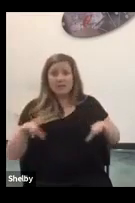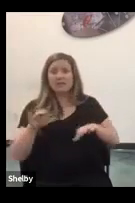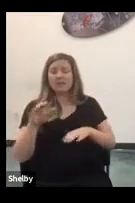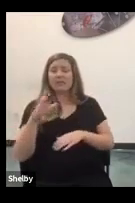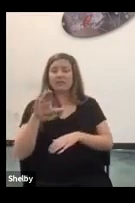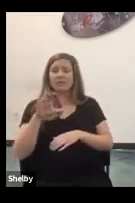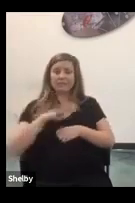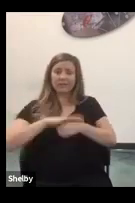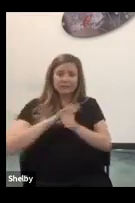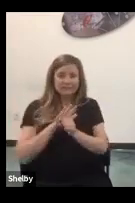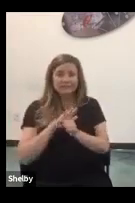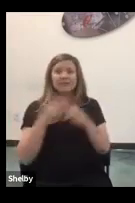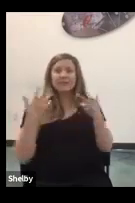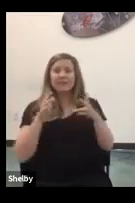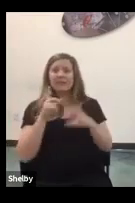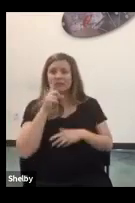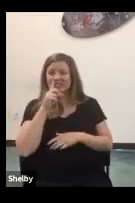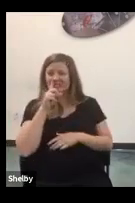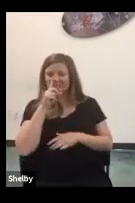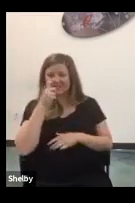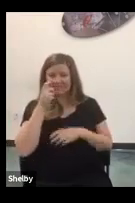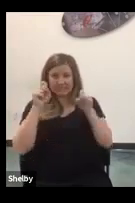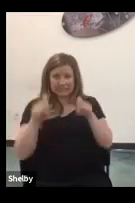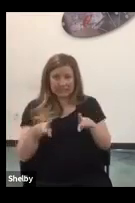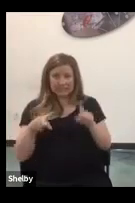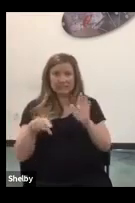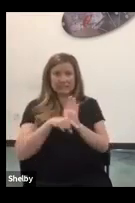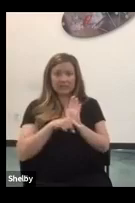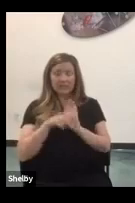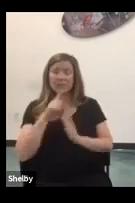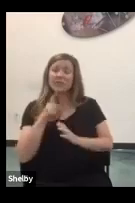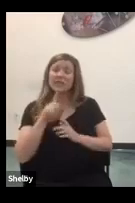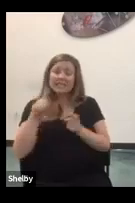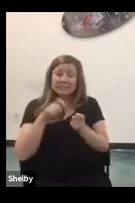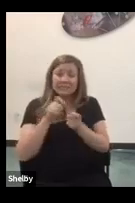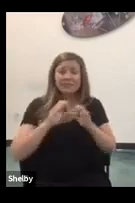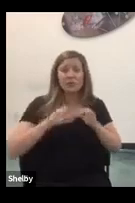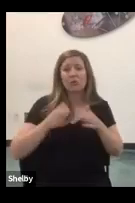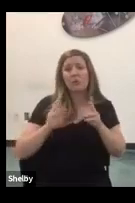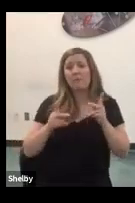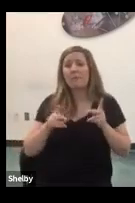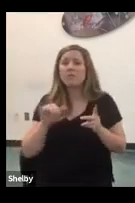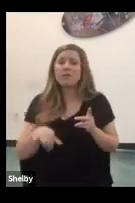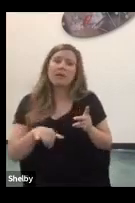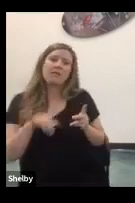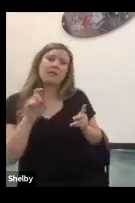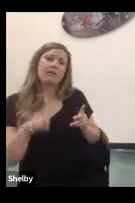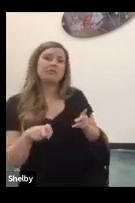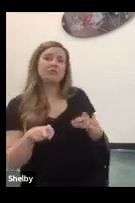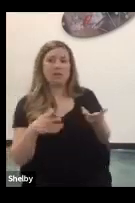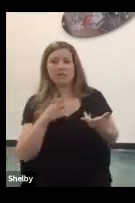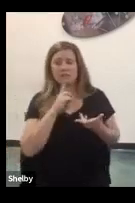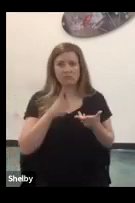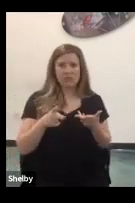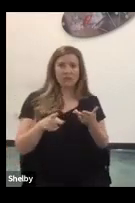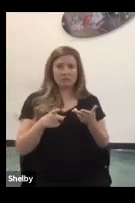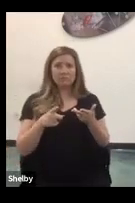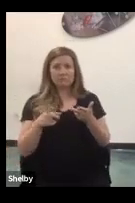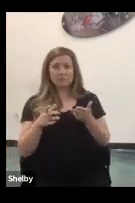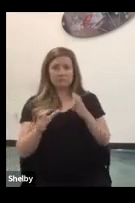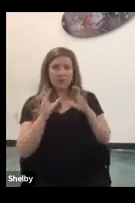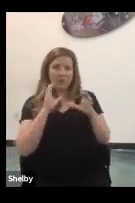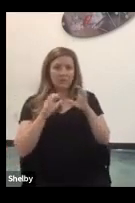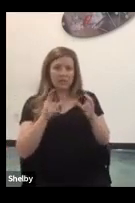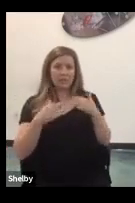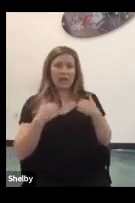do the nasal swab and it's negative. So this is a really specific subset that is going to have to be really a conversation that you have with your